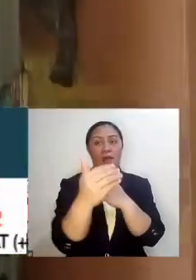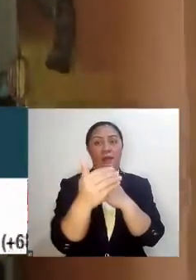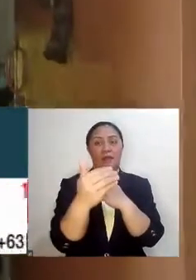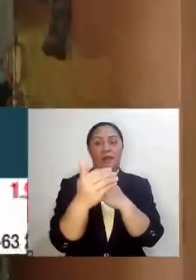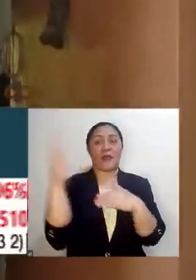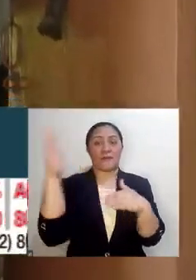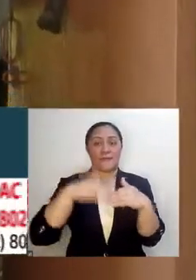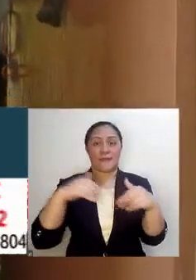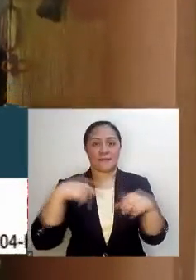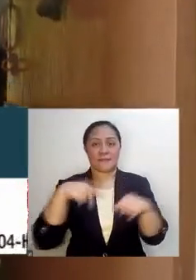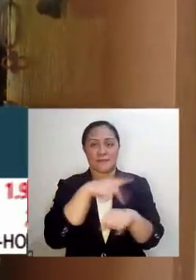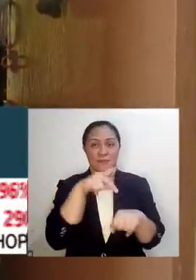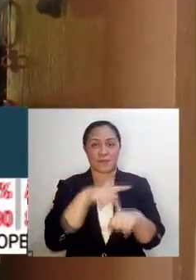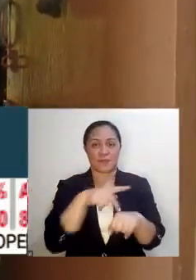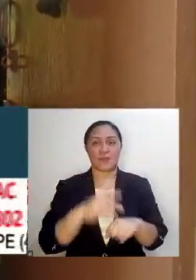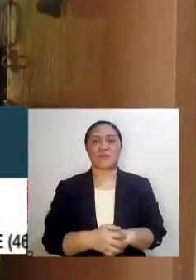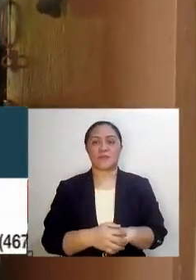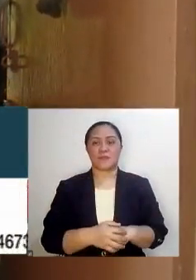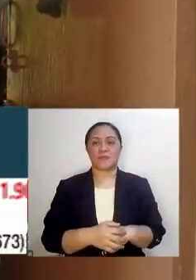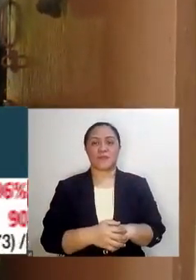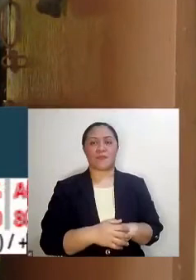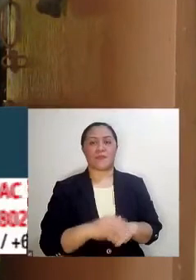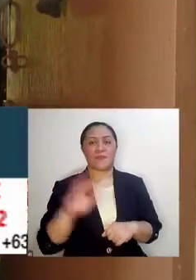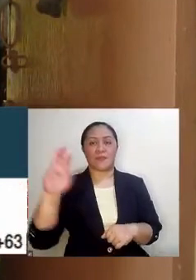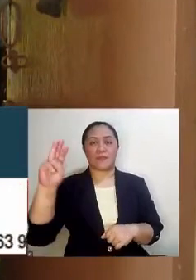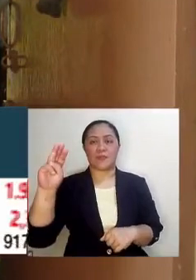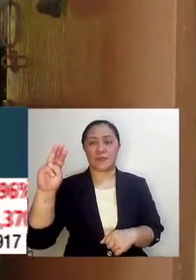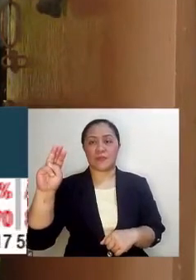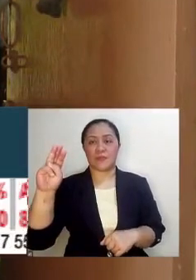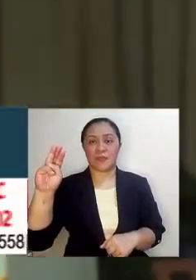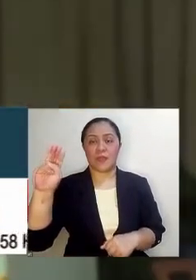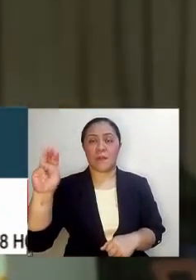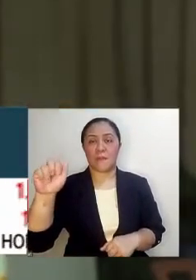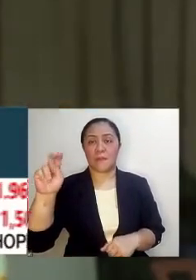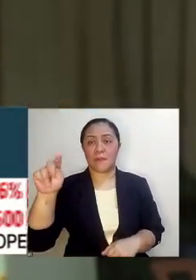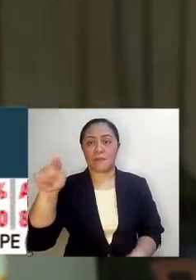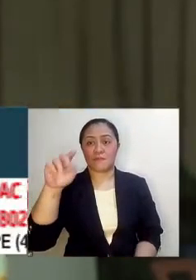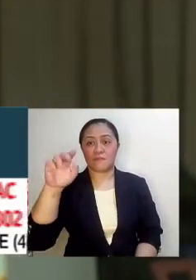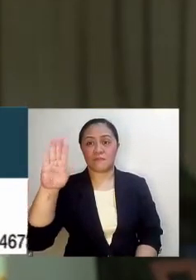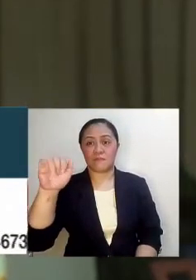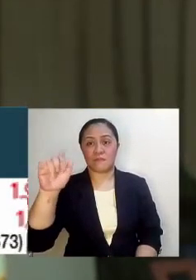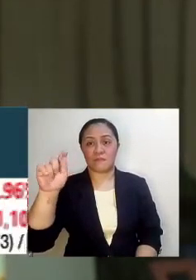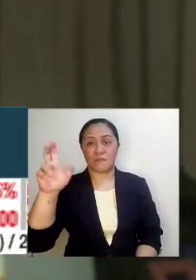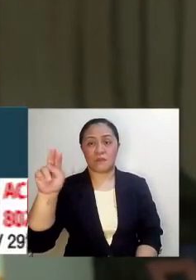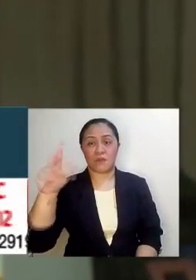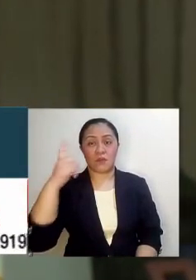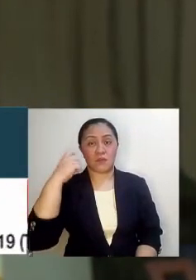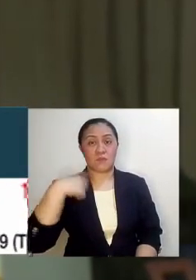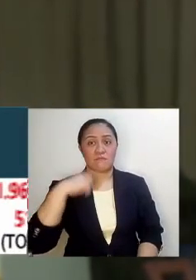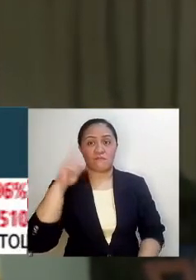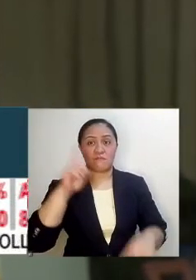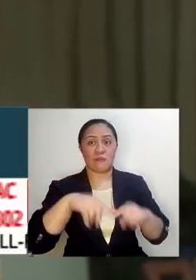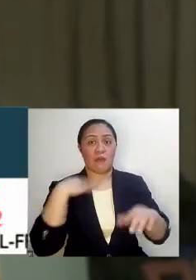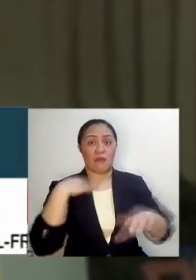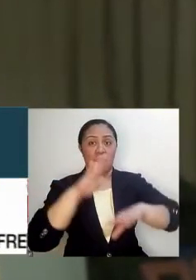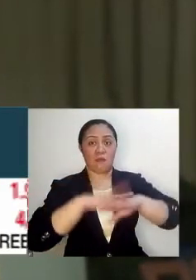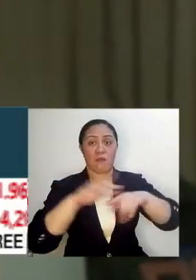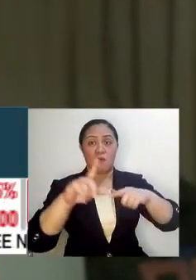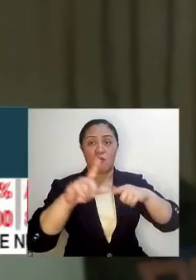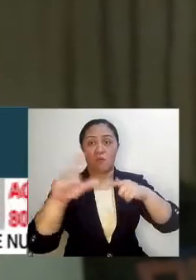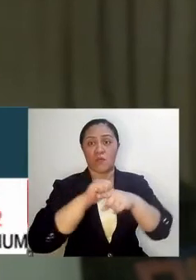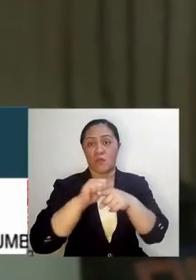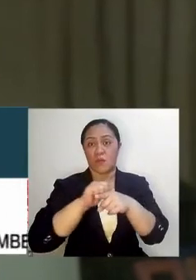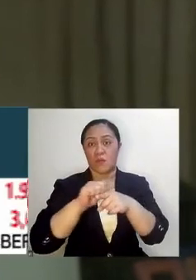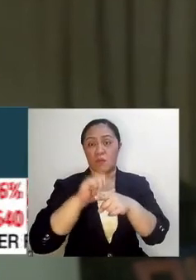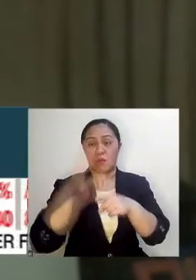atin. Seaman Jorik Batung, meanwhile, is thankful he doesn't have to go online anymore for training. With his experience of